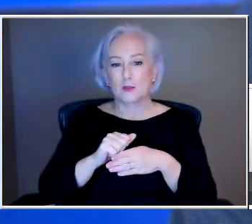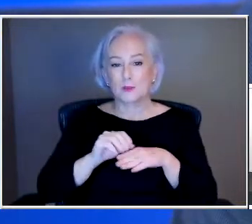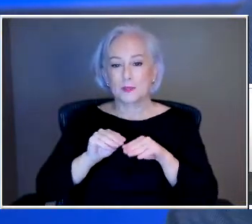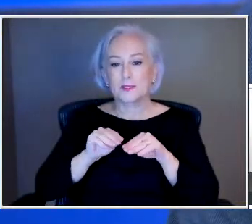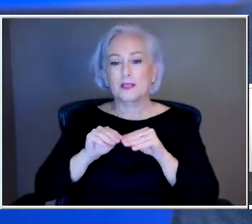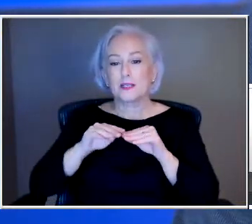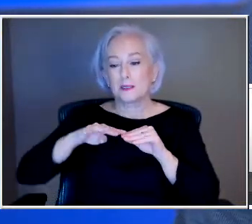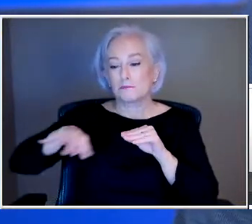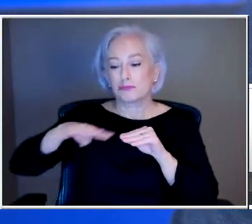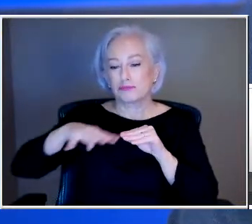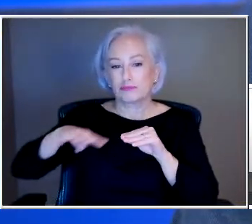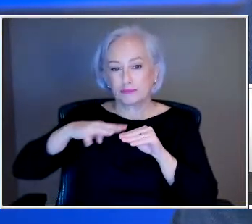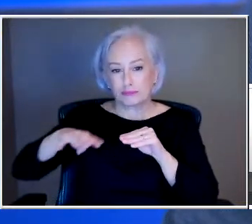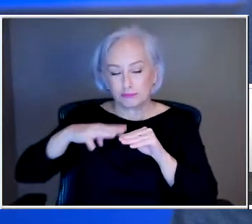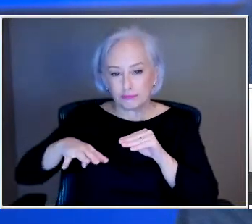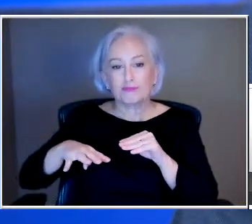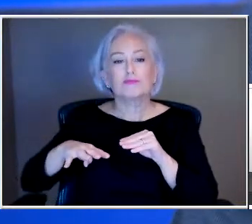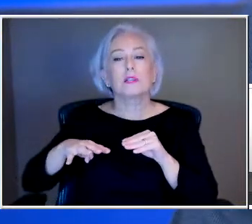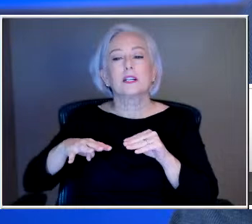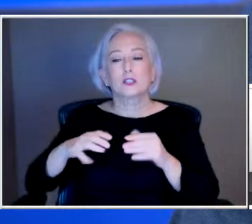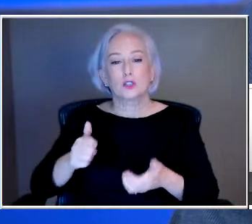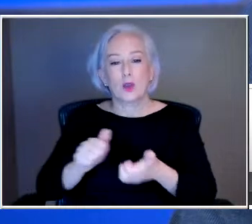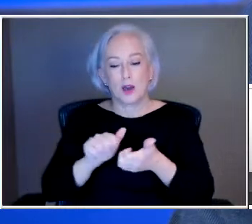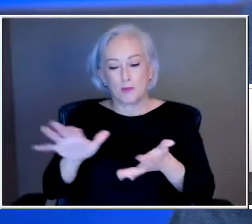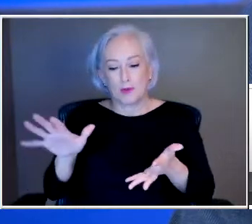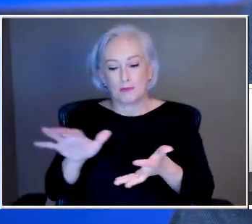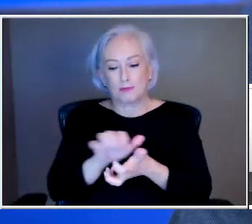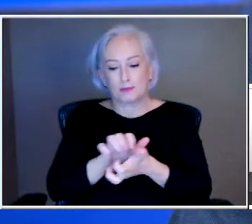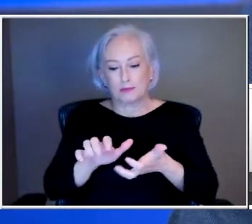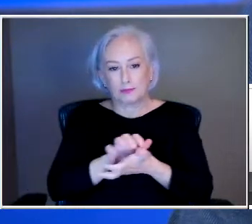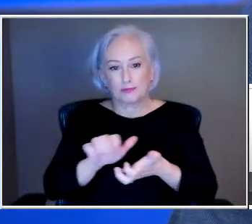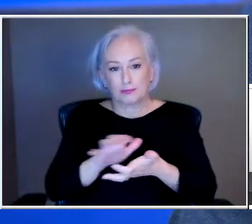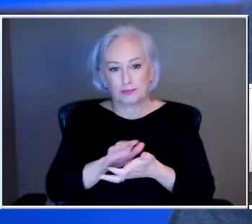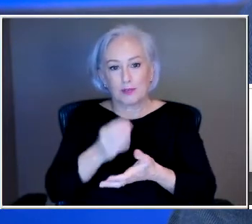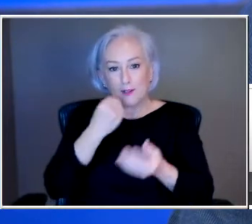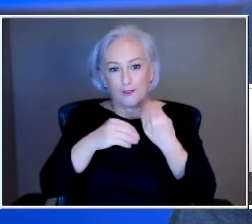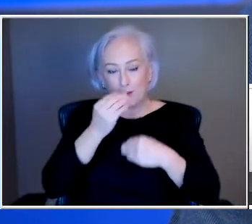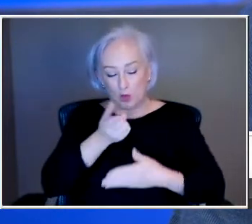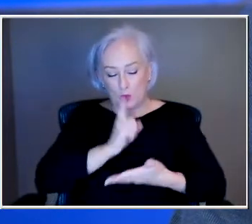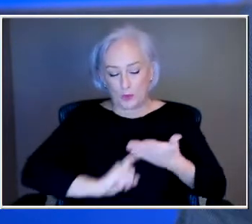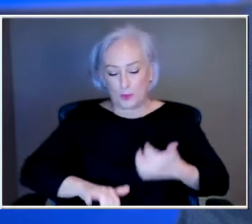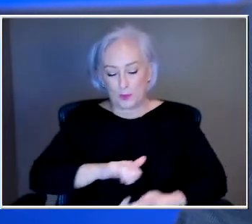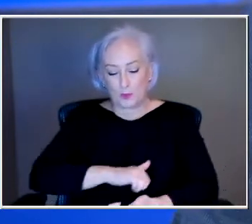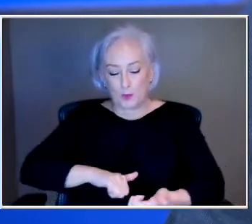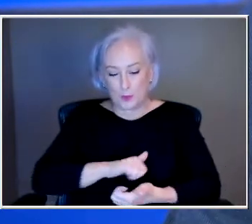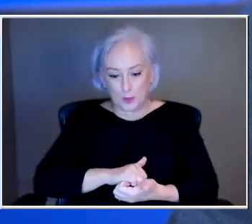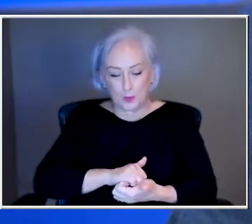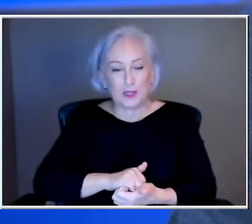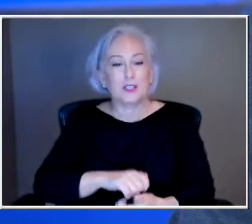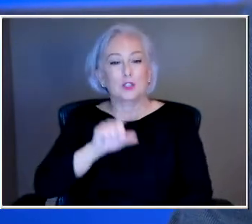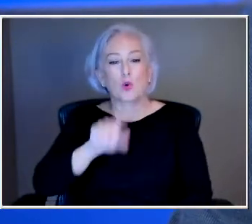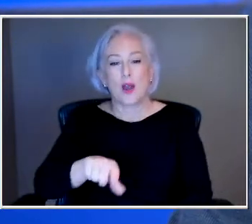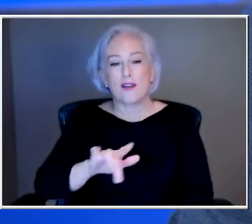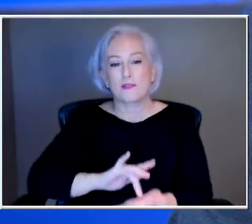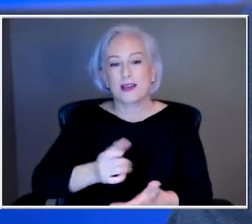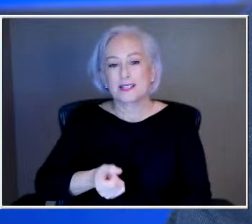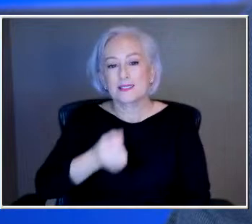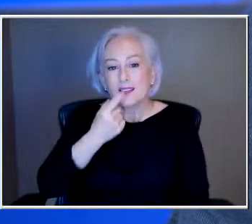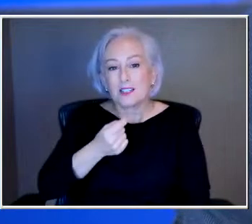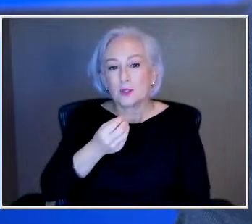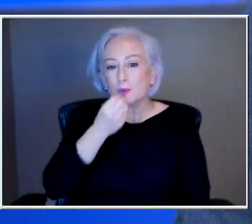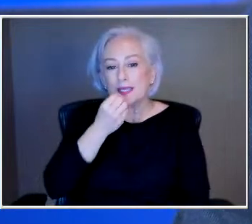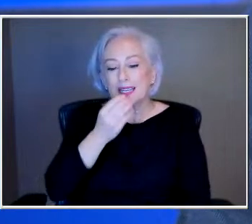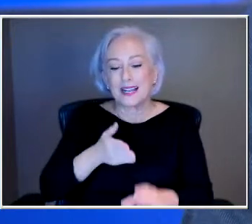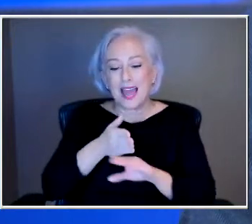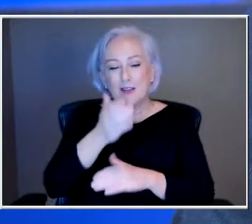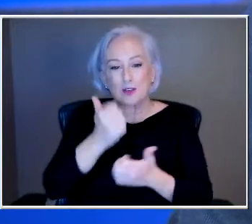called Creon before I eat to help me digest food. But every meal? Every meal, yeah. Okay. So I can eat most everything. I